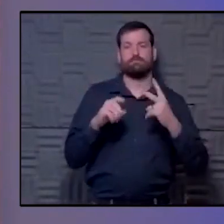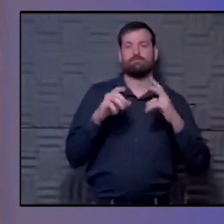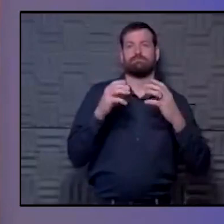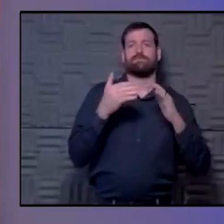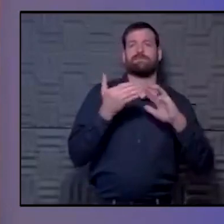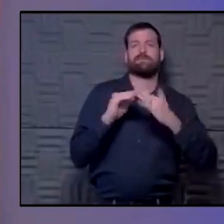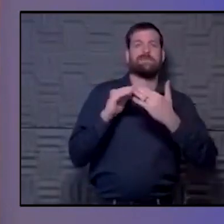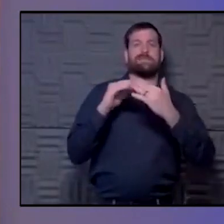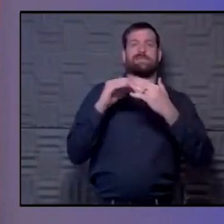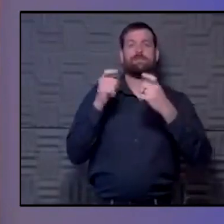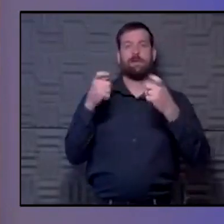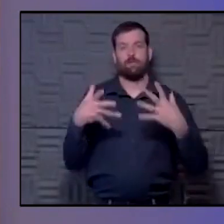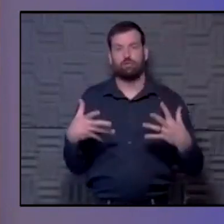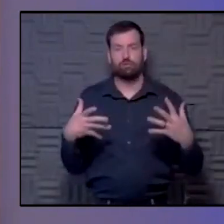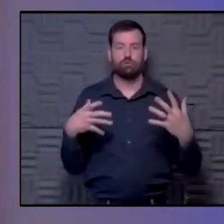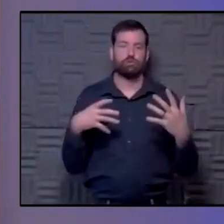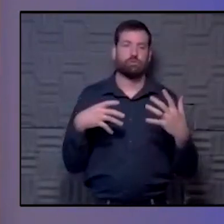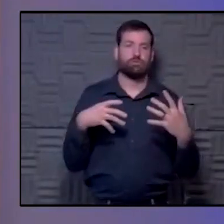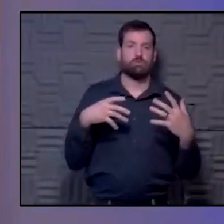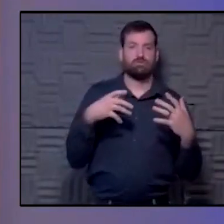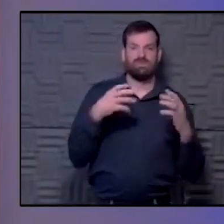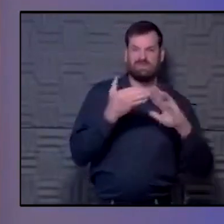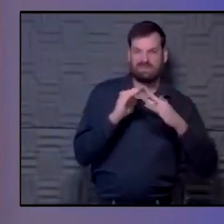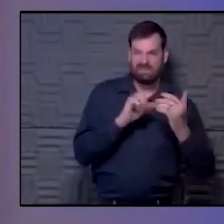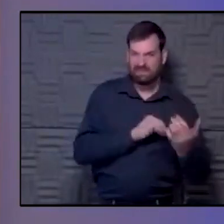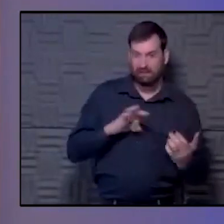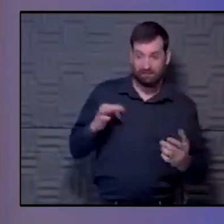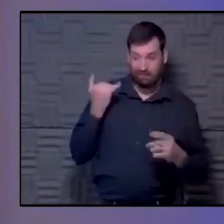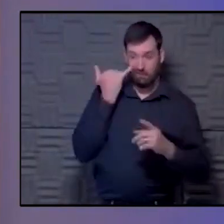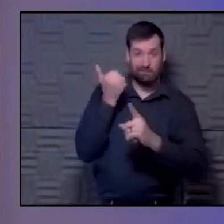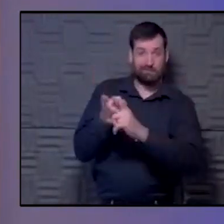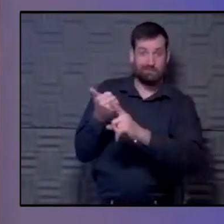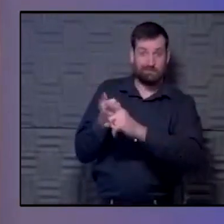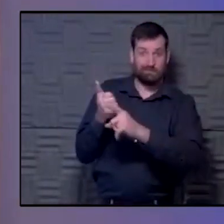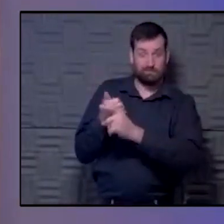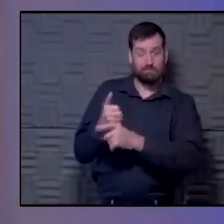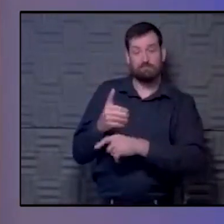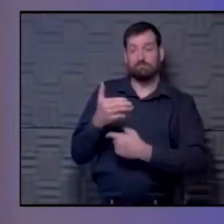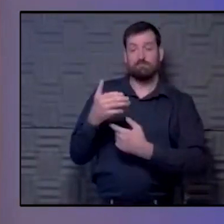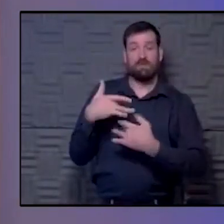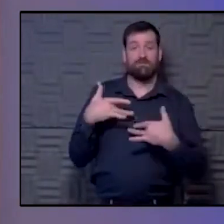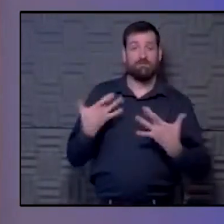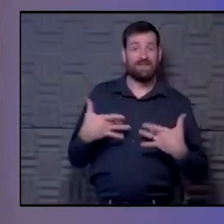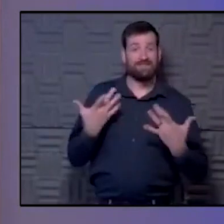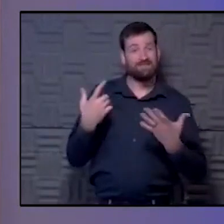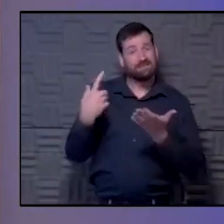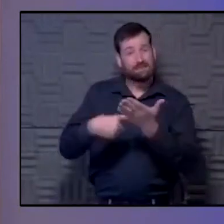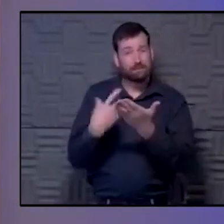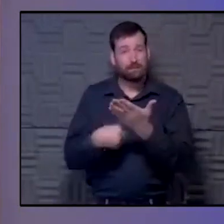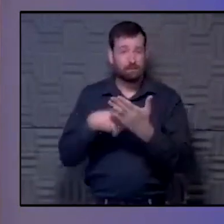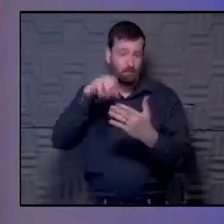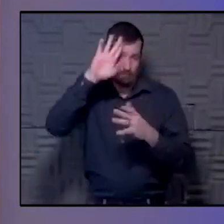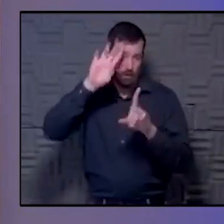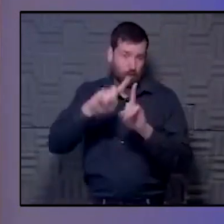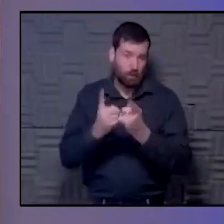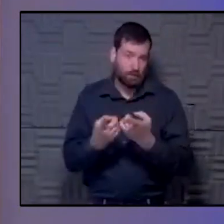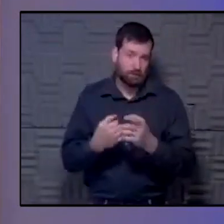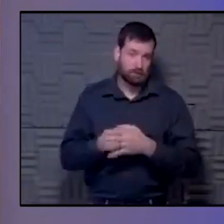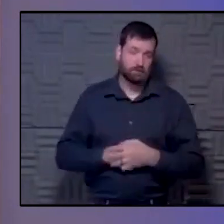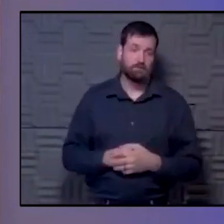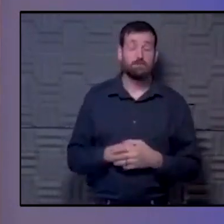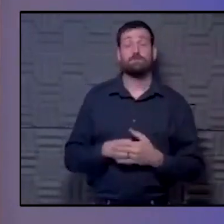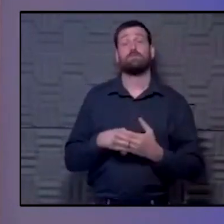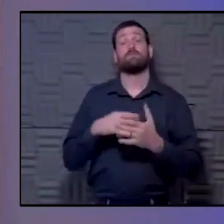city staff, or if they're holding the event, in some cases the fire departments are holding the event, so we are coordinating. And